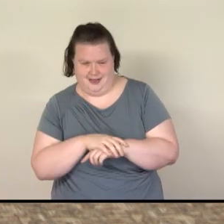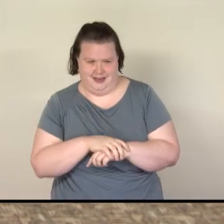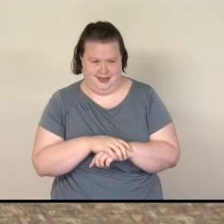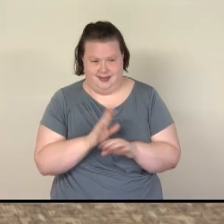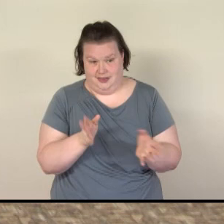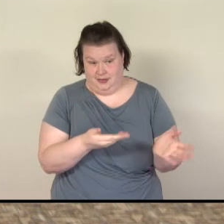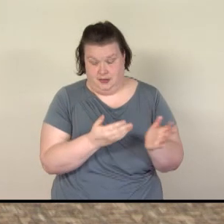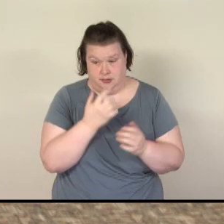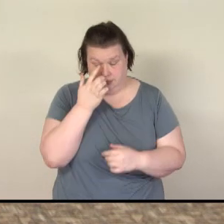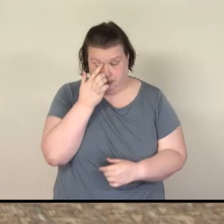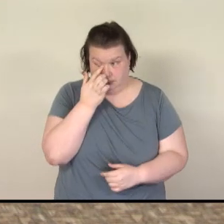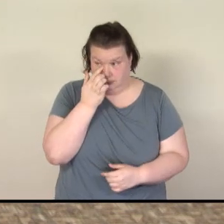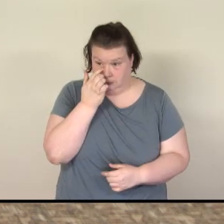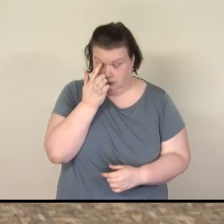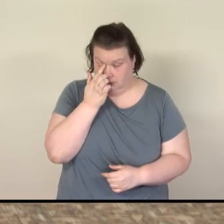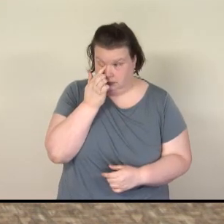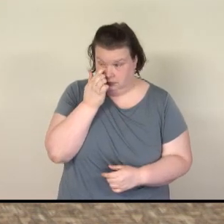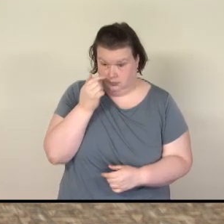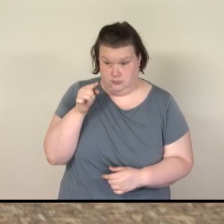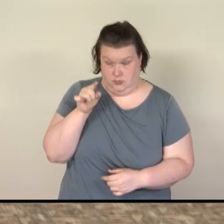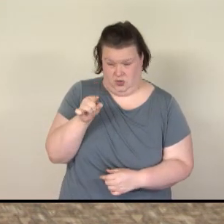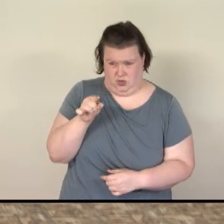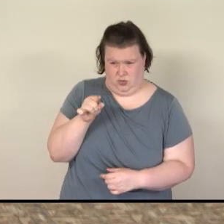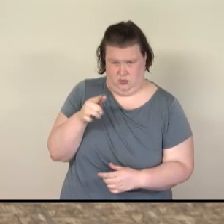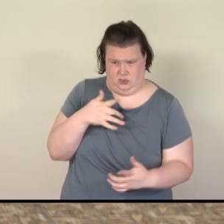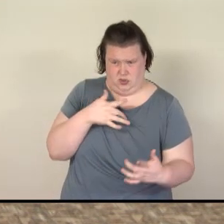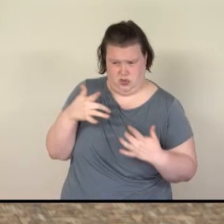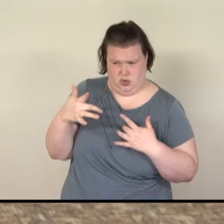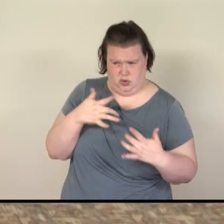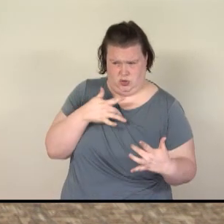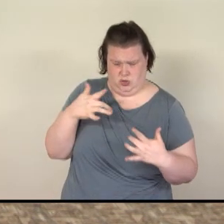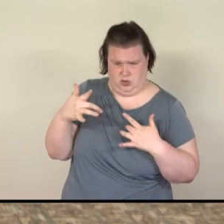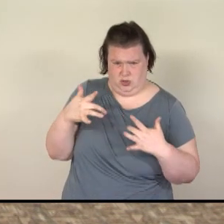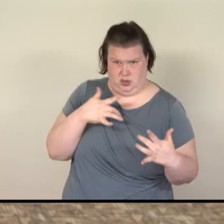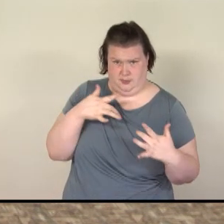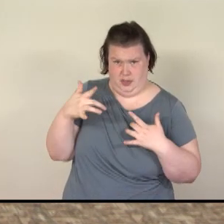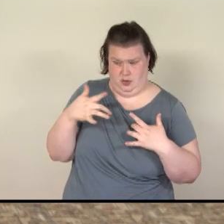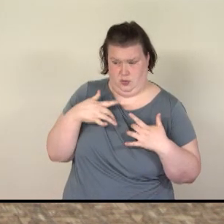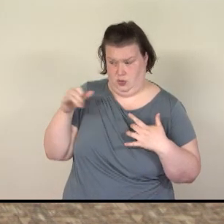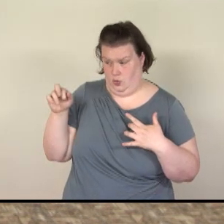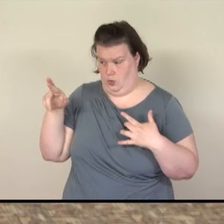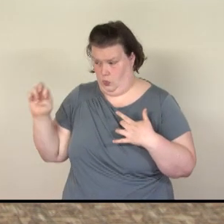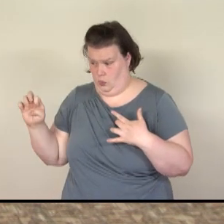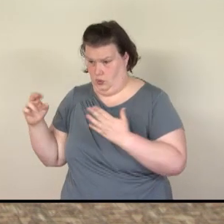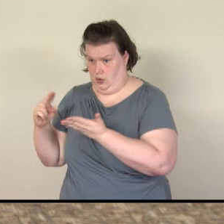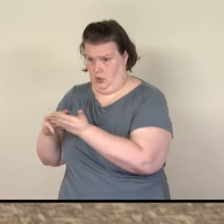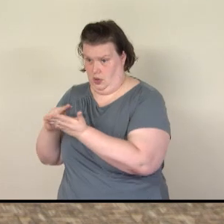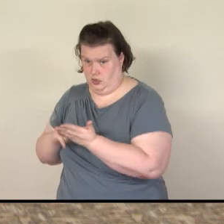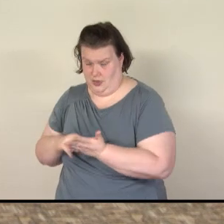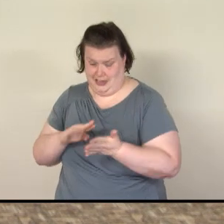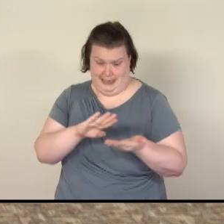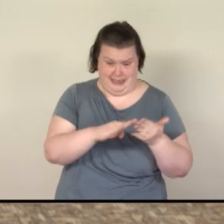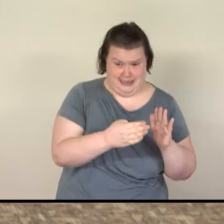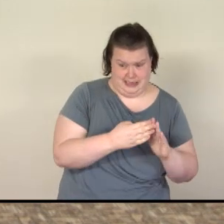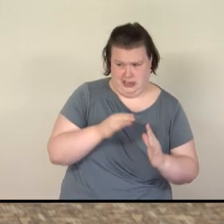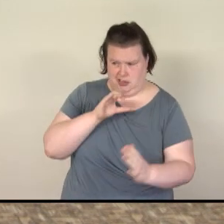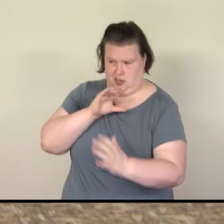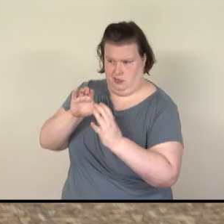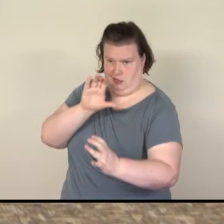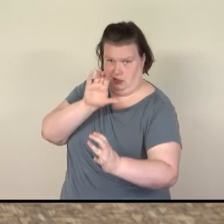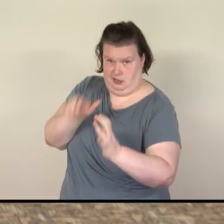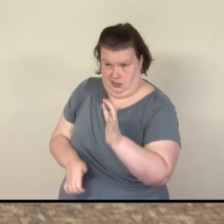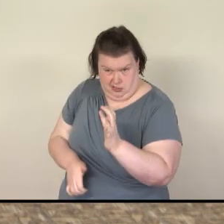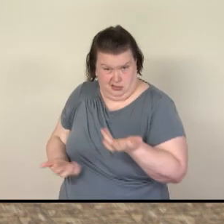Yes, Ms. Iazetti. Are you concerned about the communication that's happening between core contracting and the city?